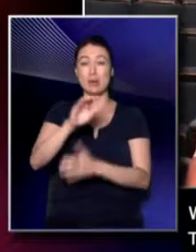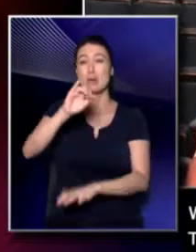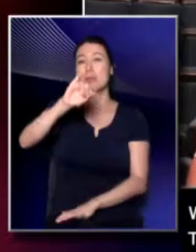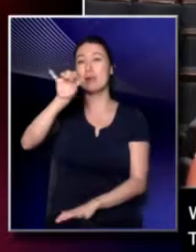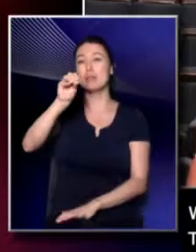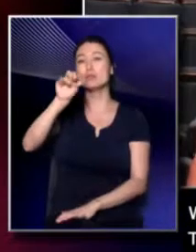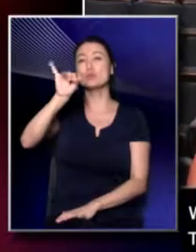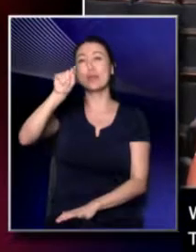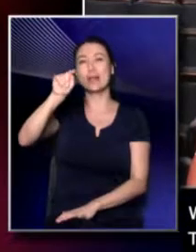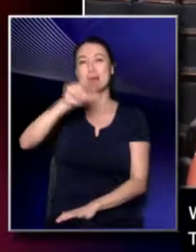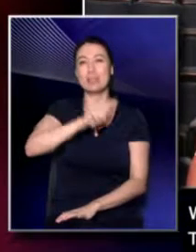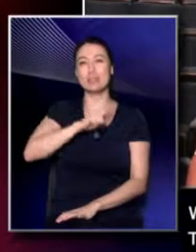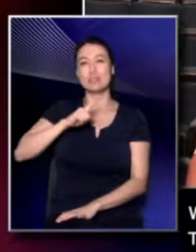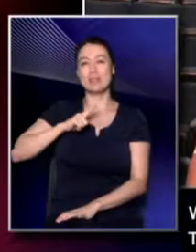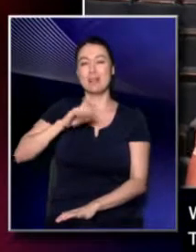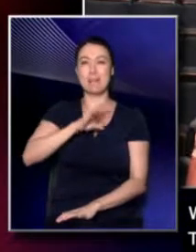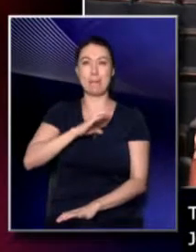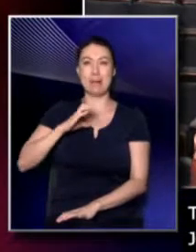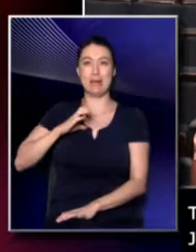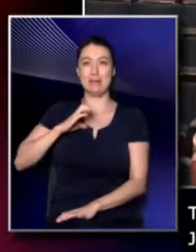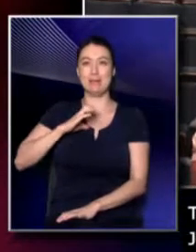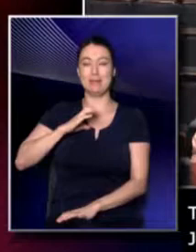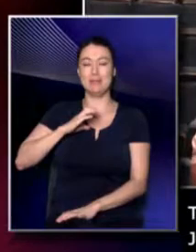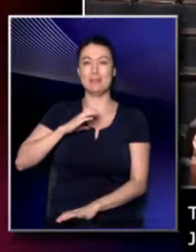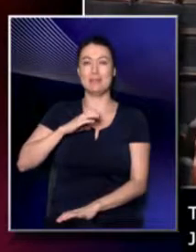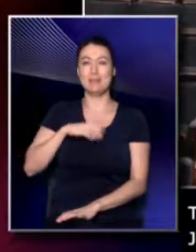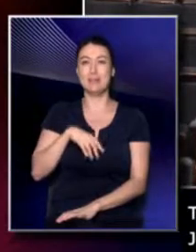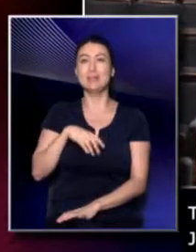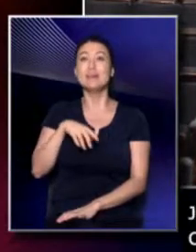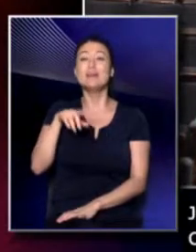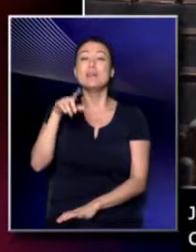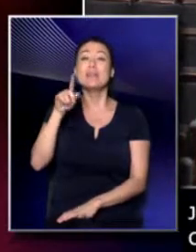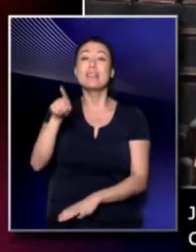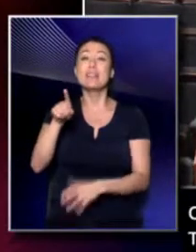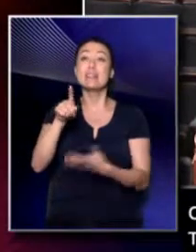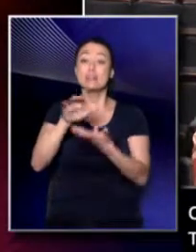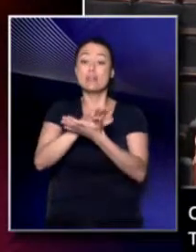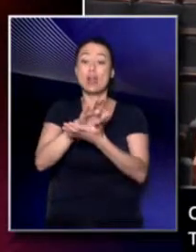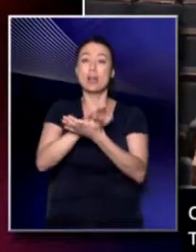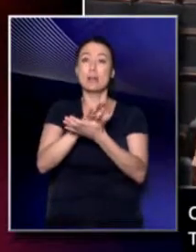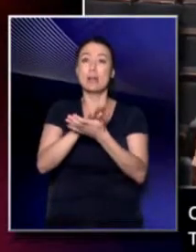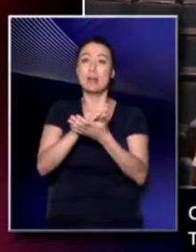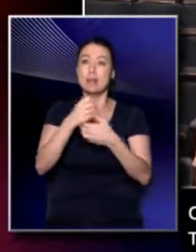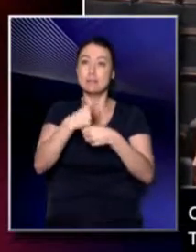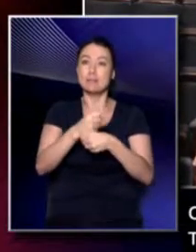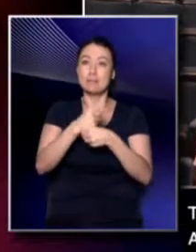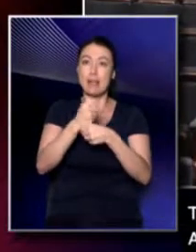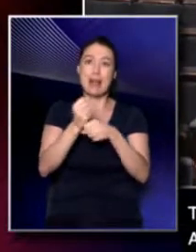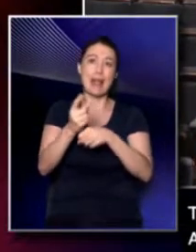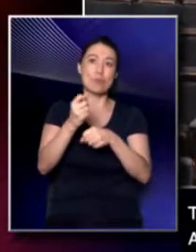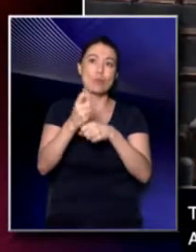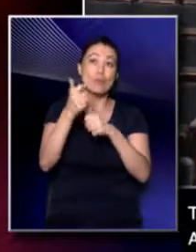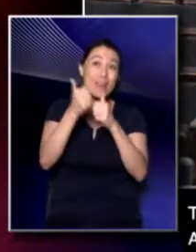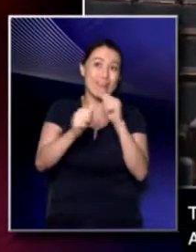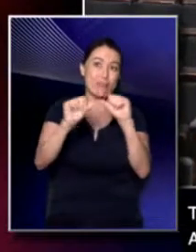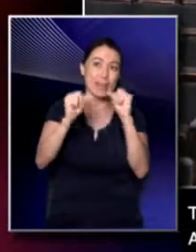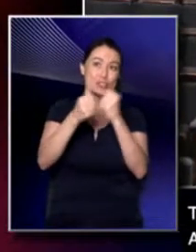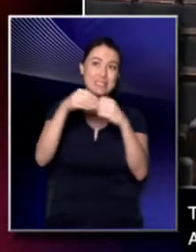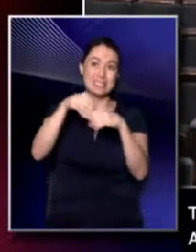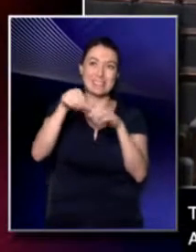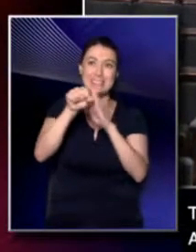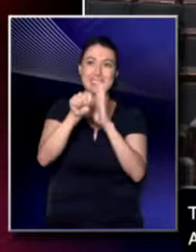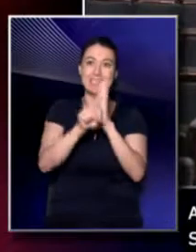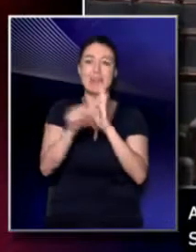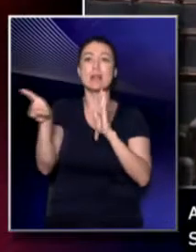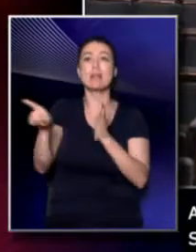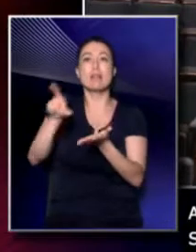Budget Committee. This is a document prepared annually for every agency in the state. They publish